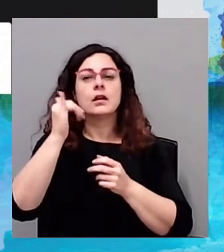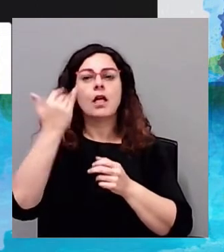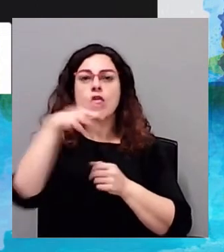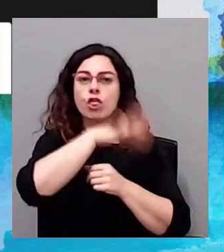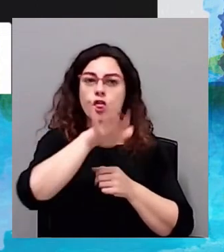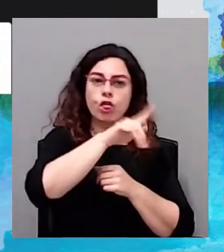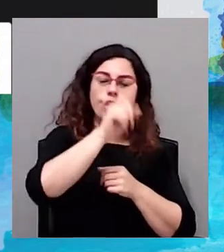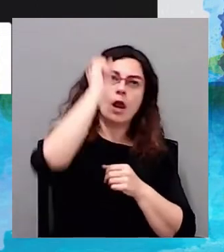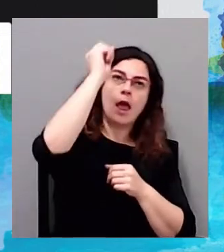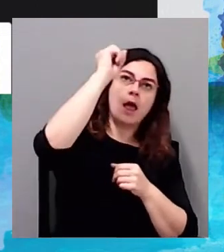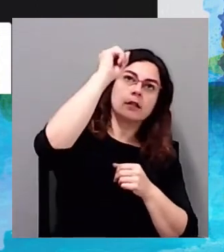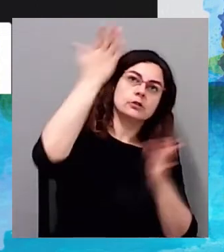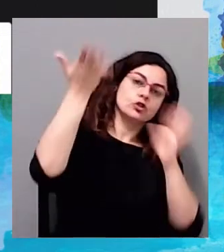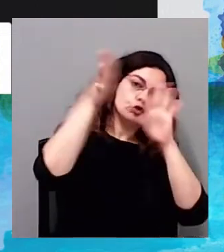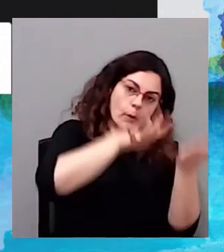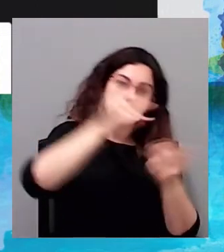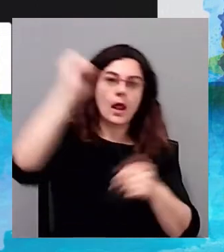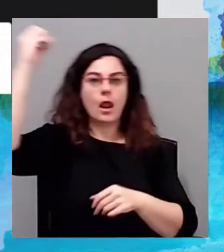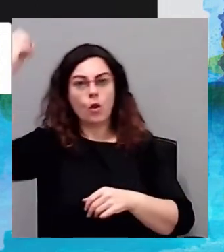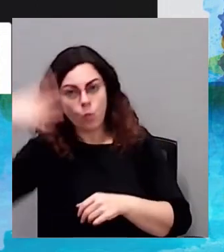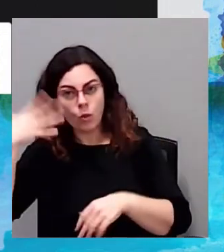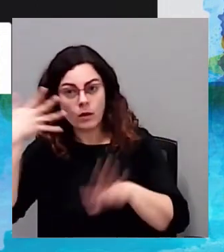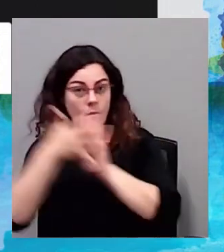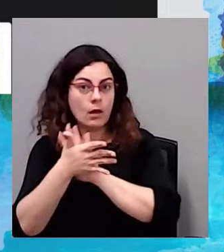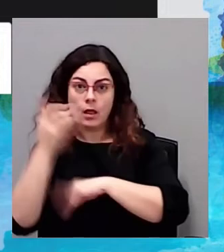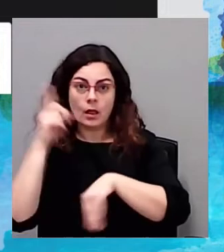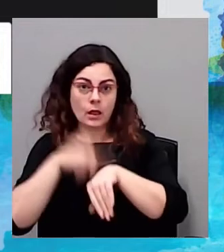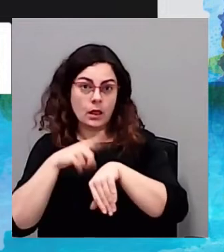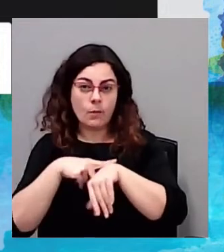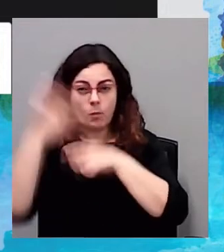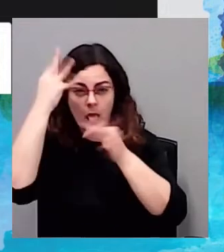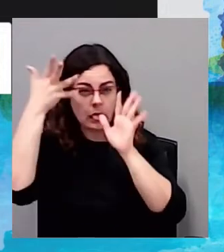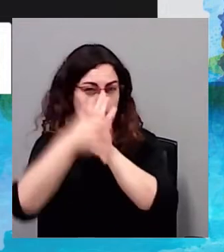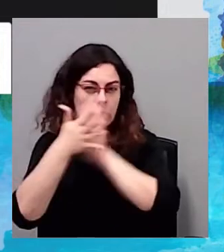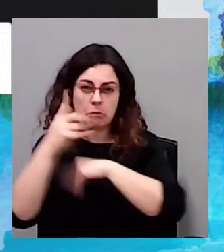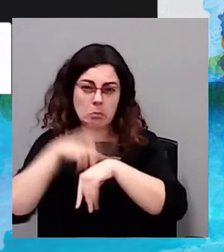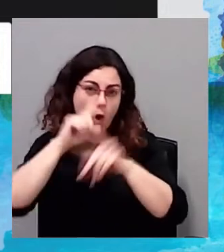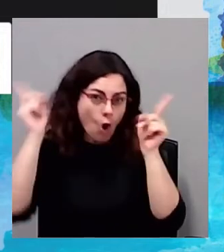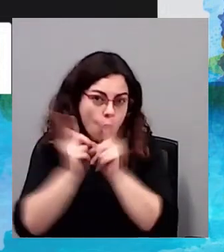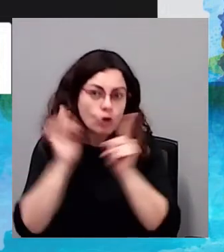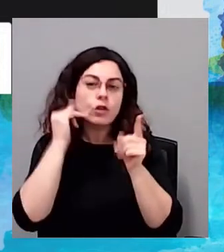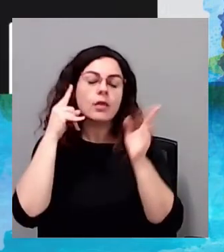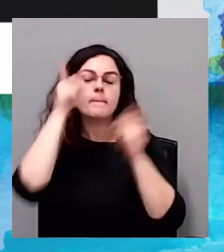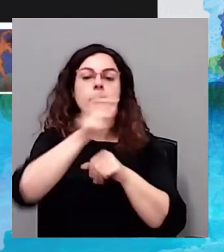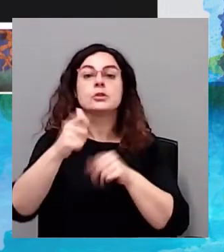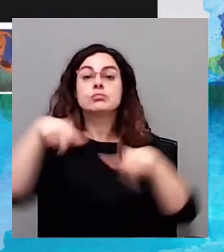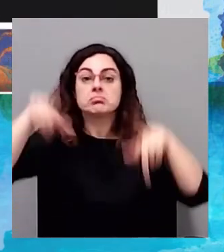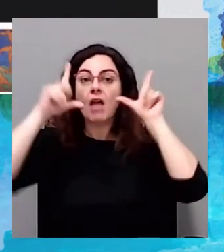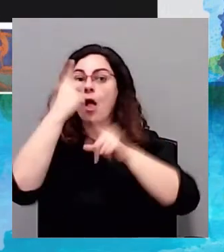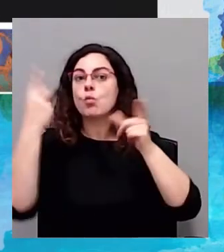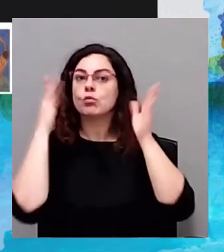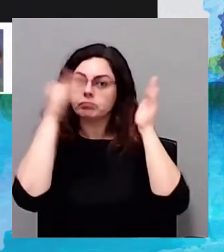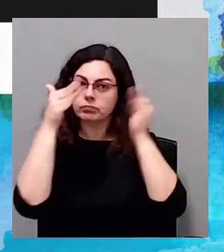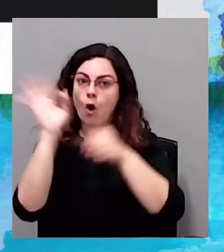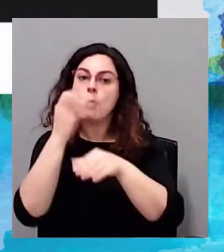There's a part that's in the shade, there's a part that's in the light. We don't have time to do the entire description. Maybe we can focus on